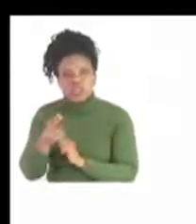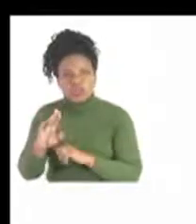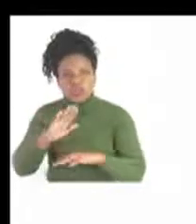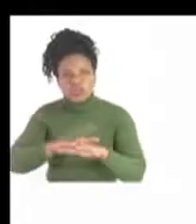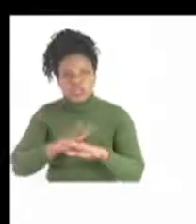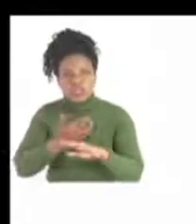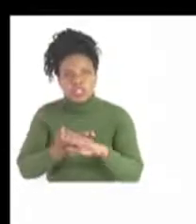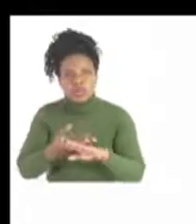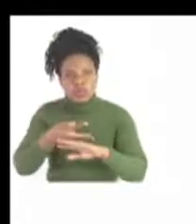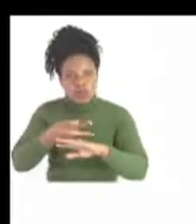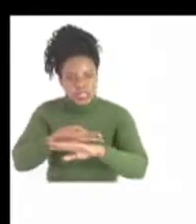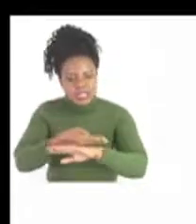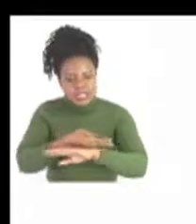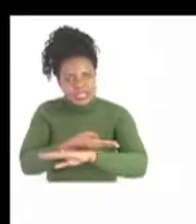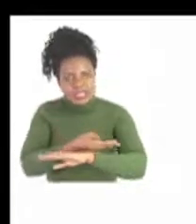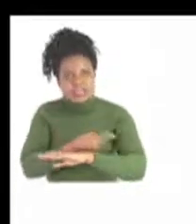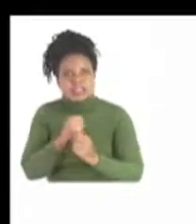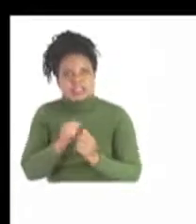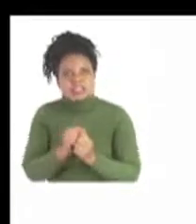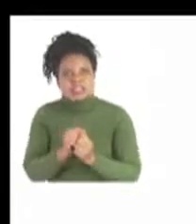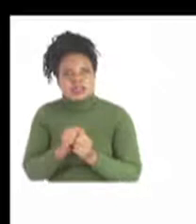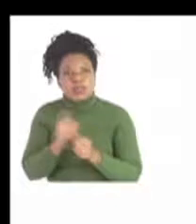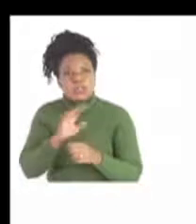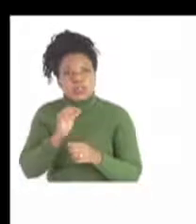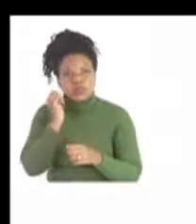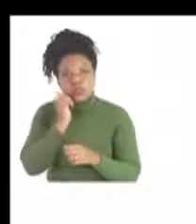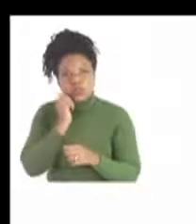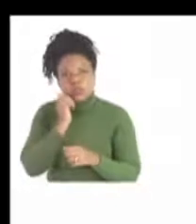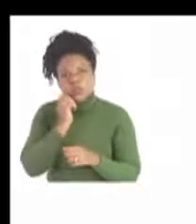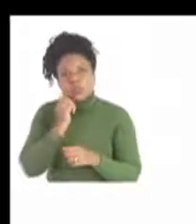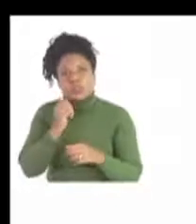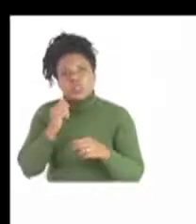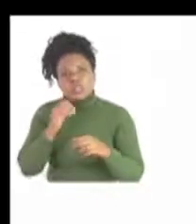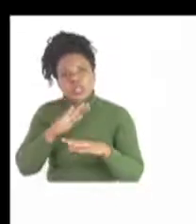tongues. They are always in the plural.